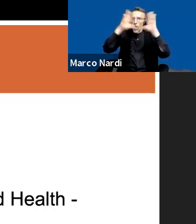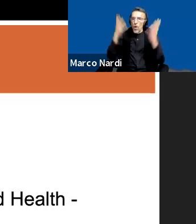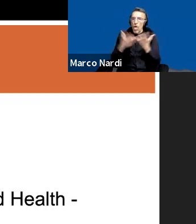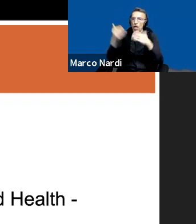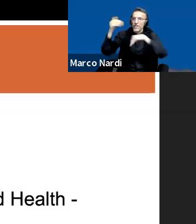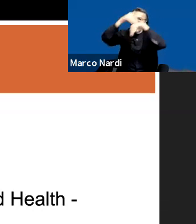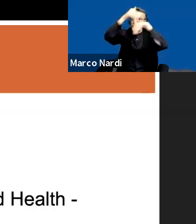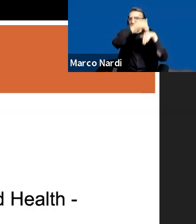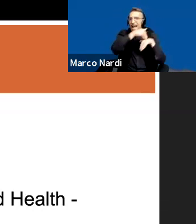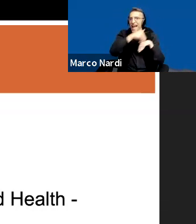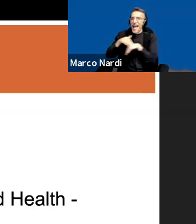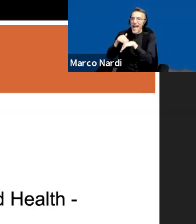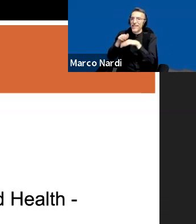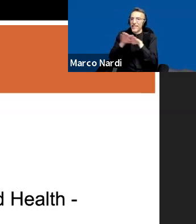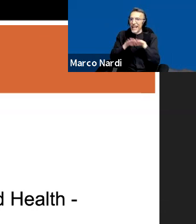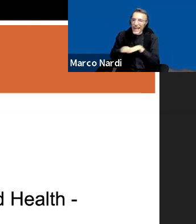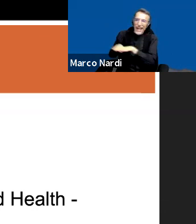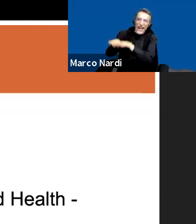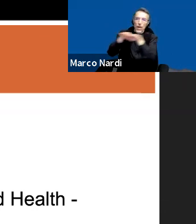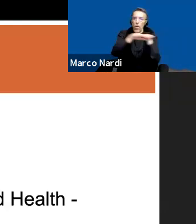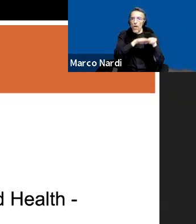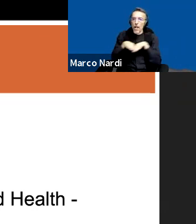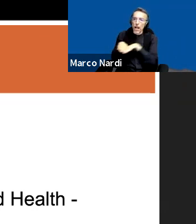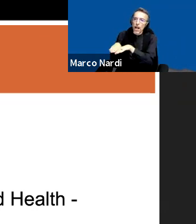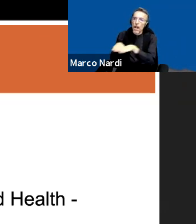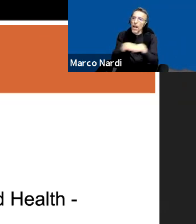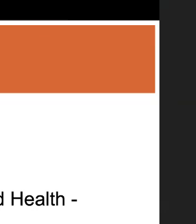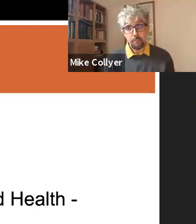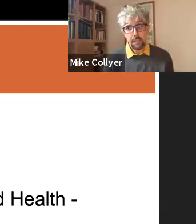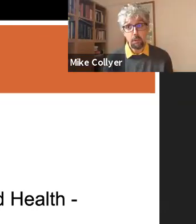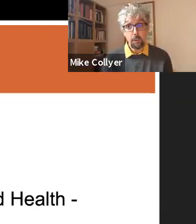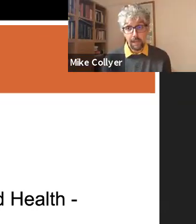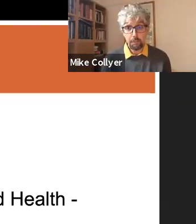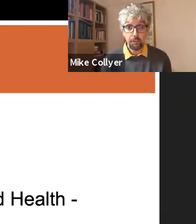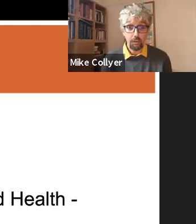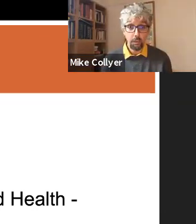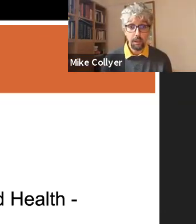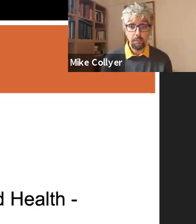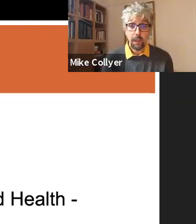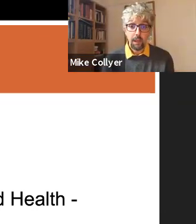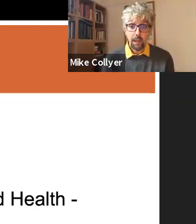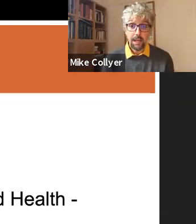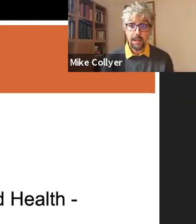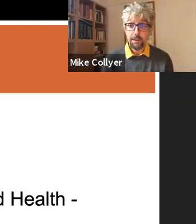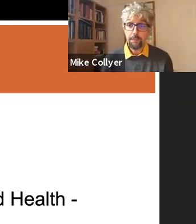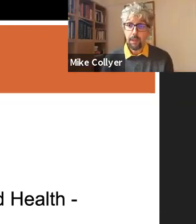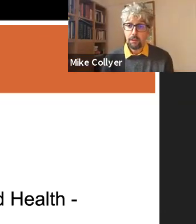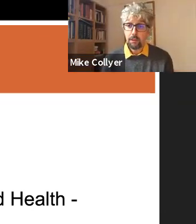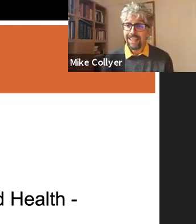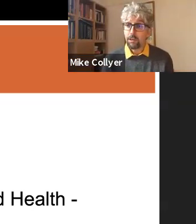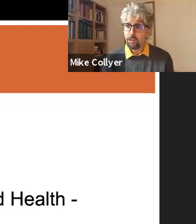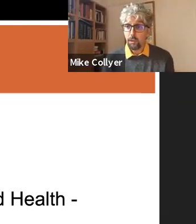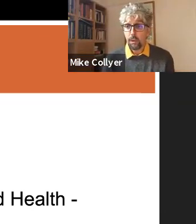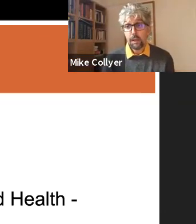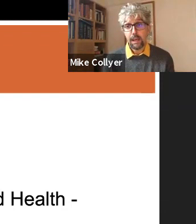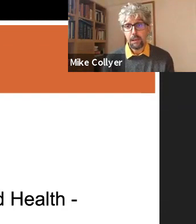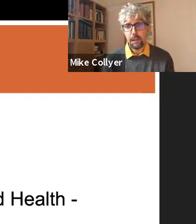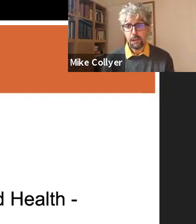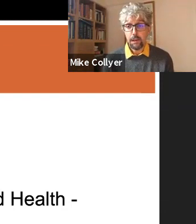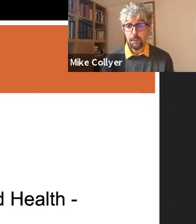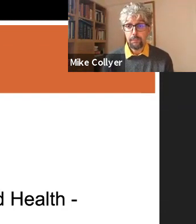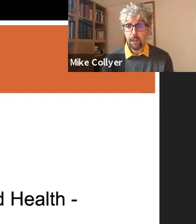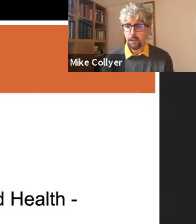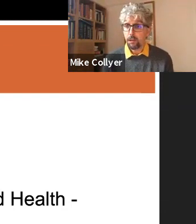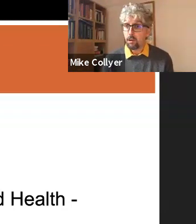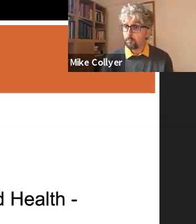equally, means that the sort of insurance that some people were able to link to